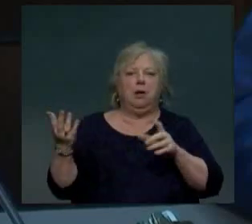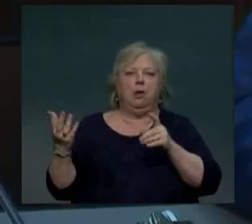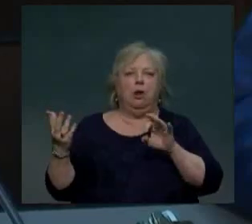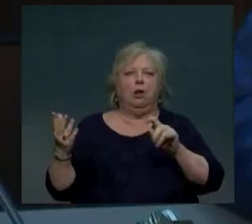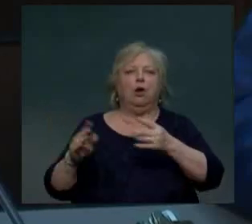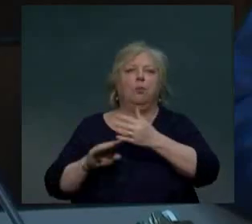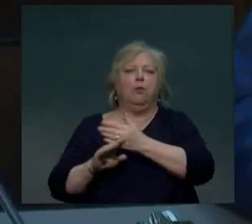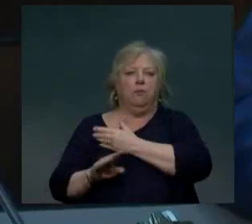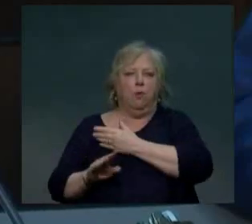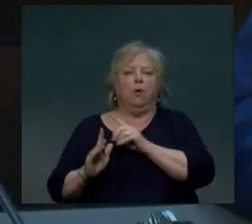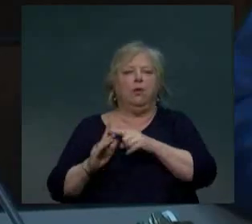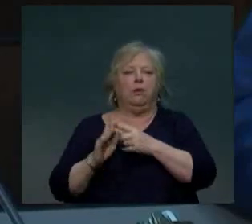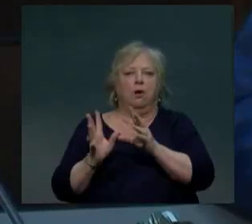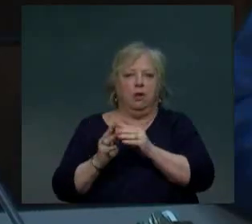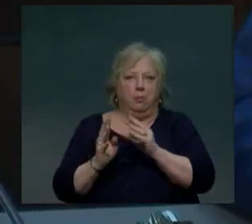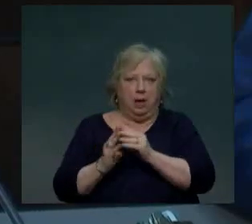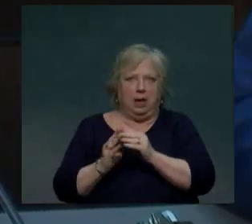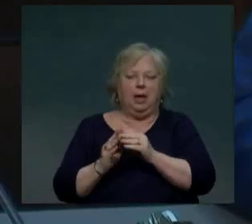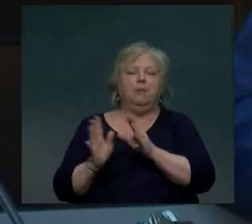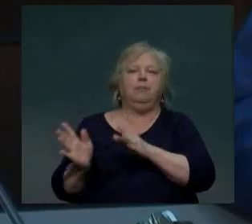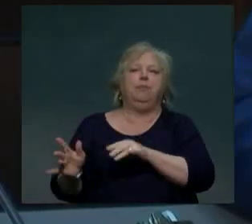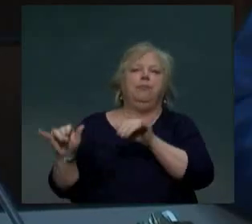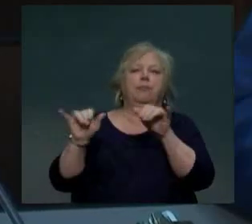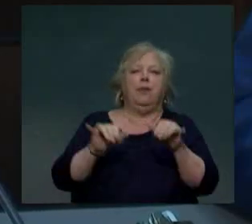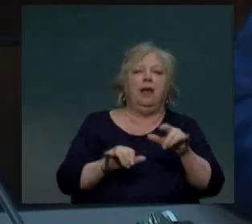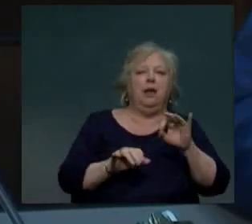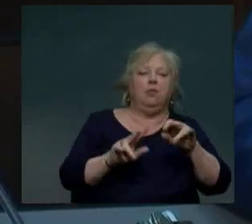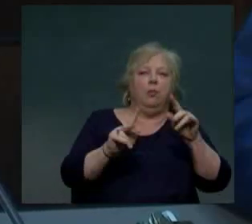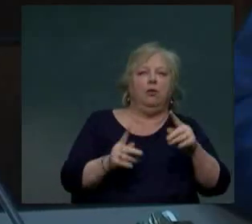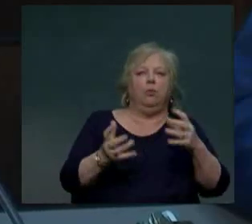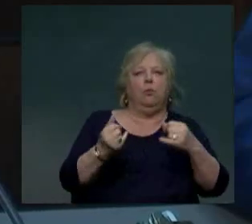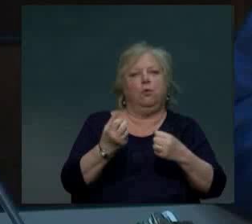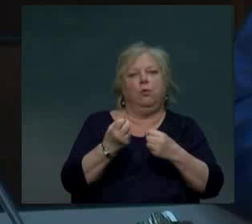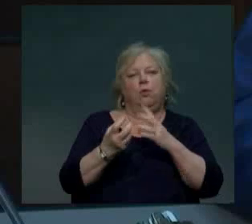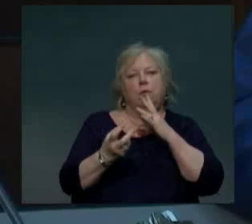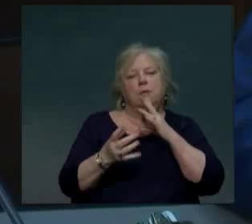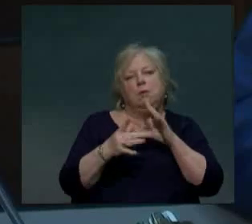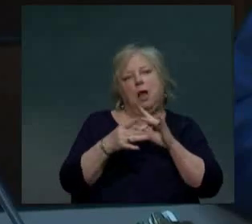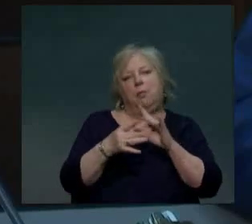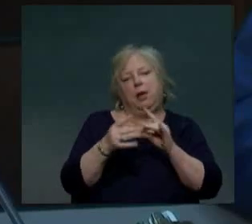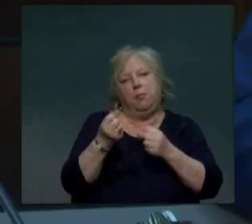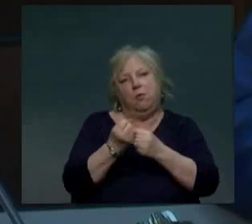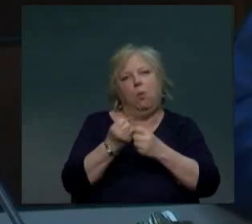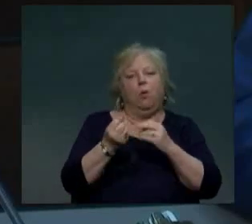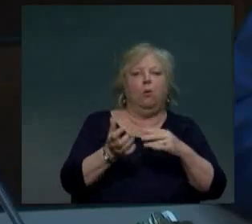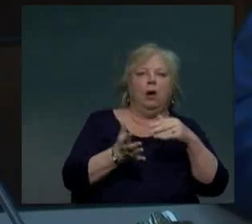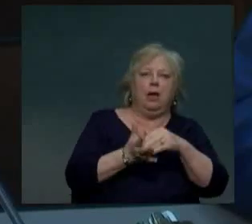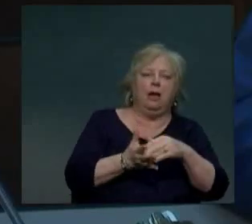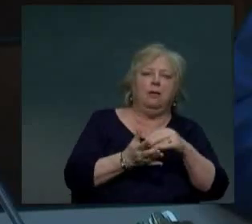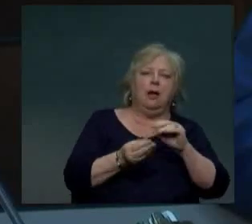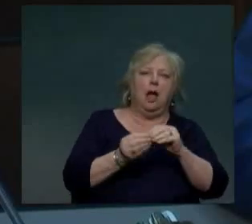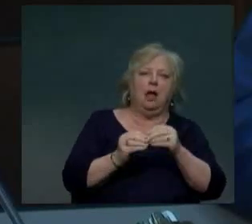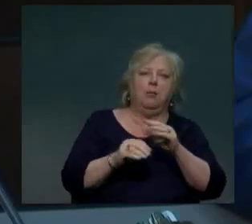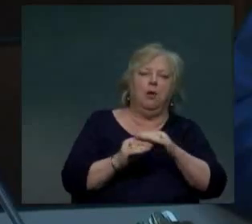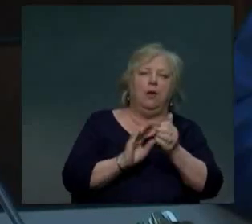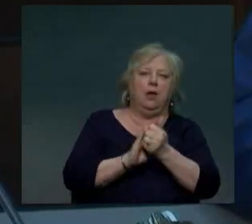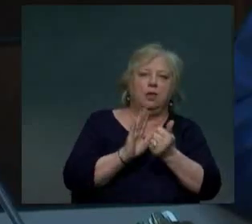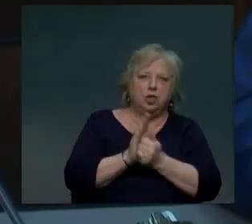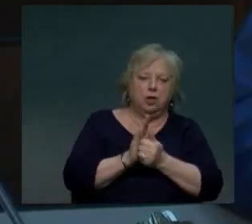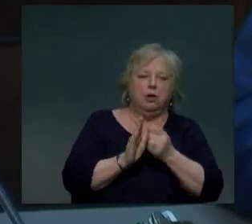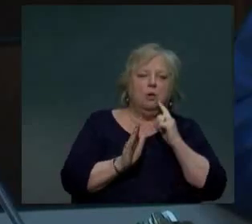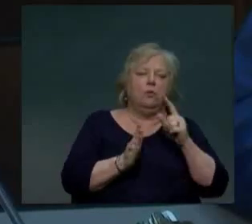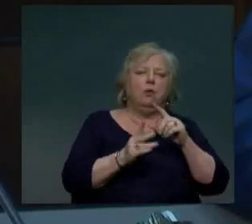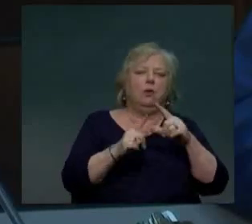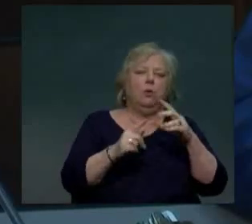meeting. Likewise, any persons wanting to speak for or against an item on the agenda will need to submit a white card to the city